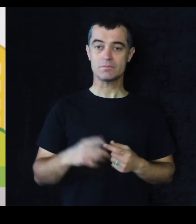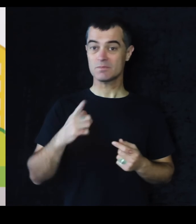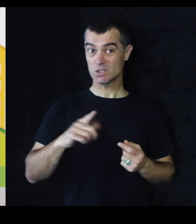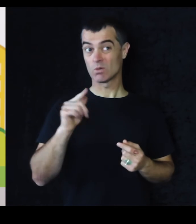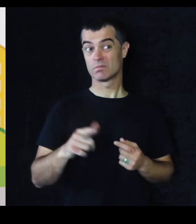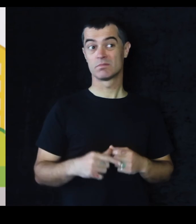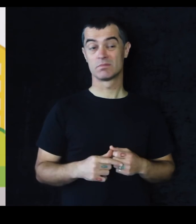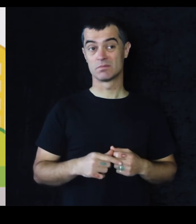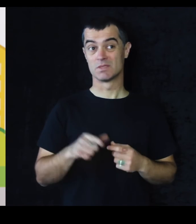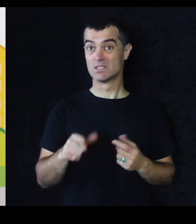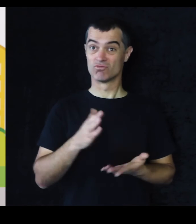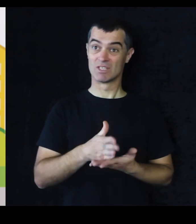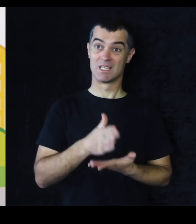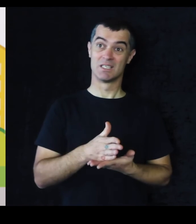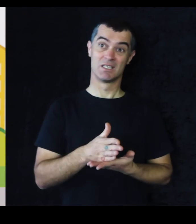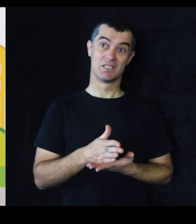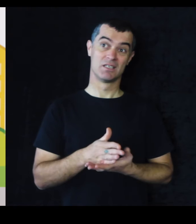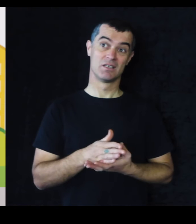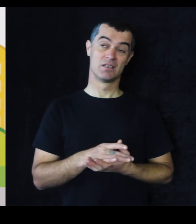Because, that's really,